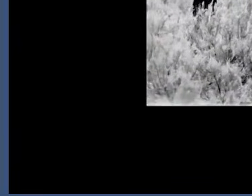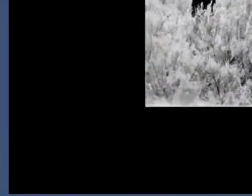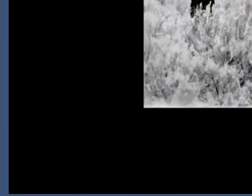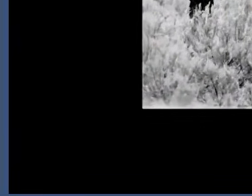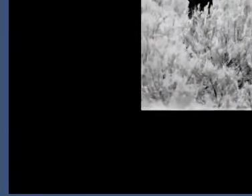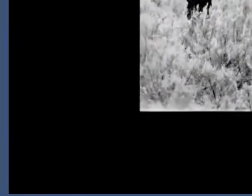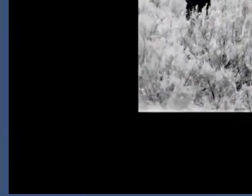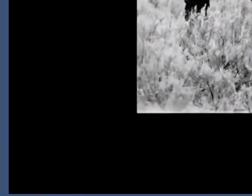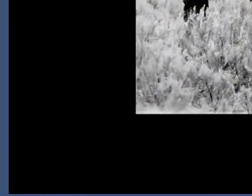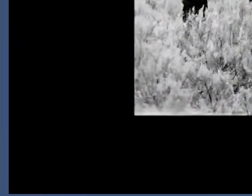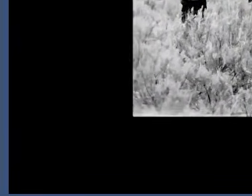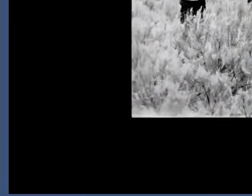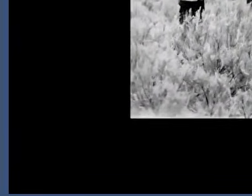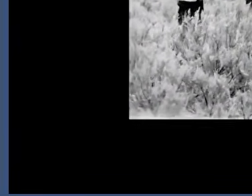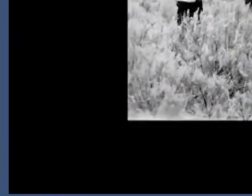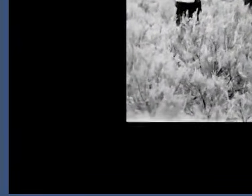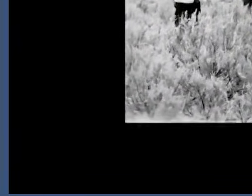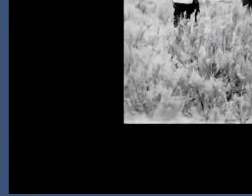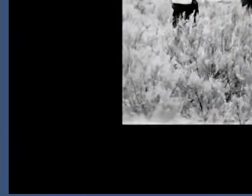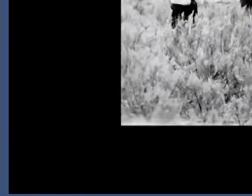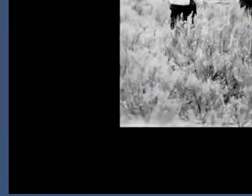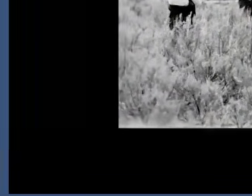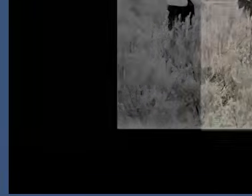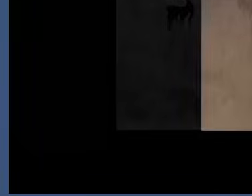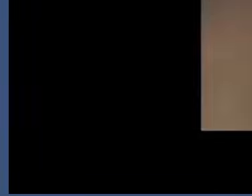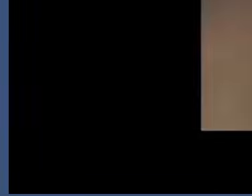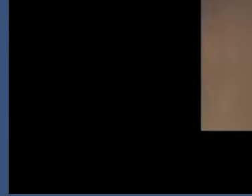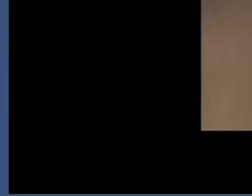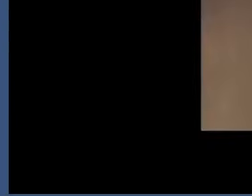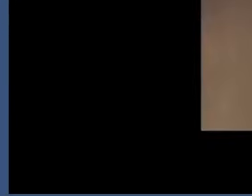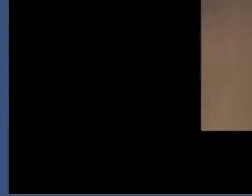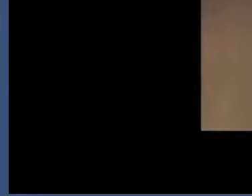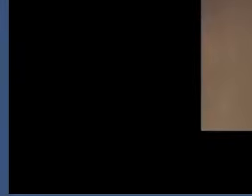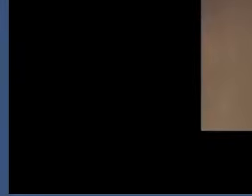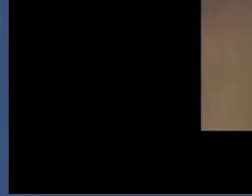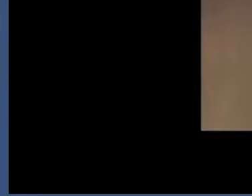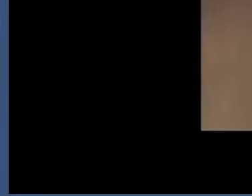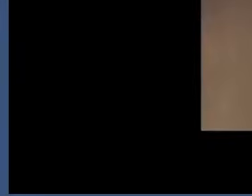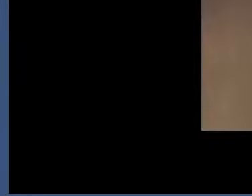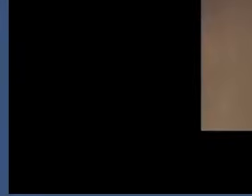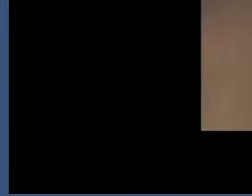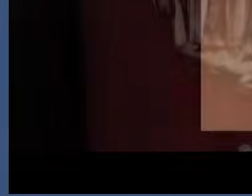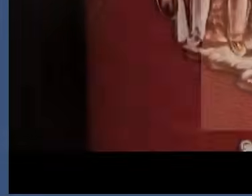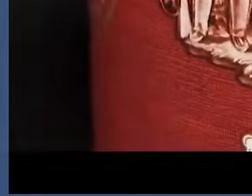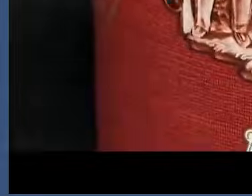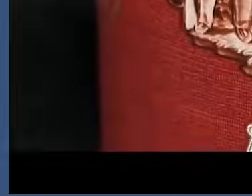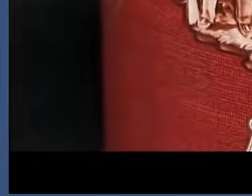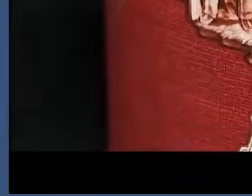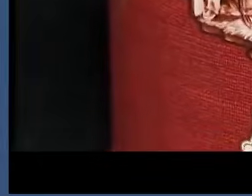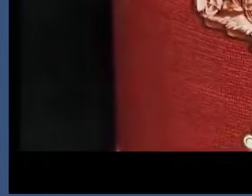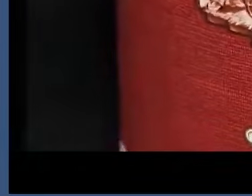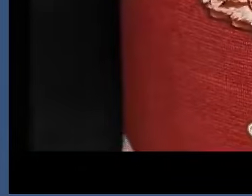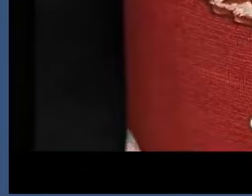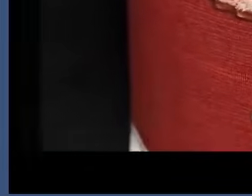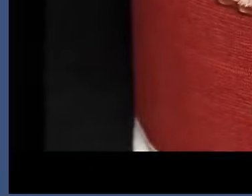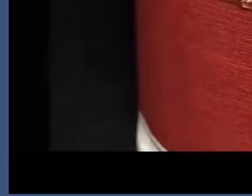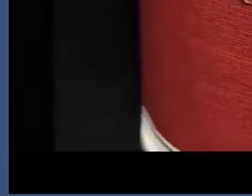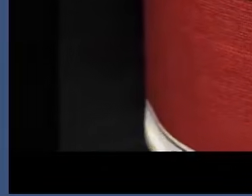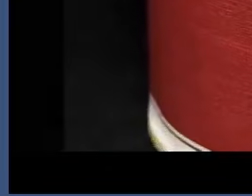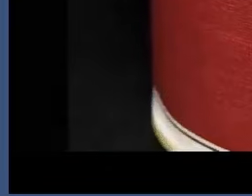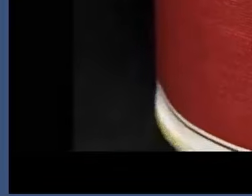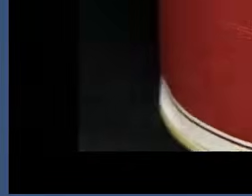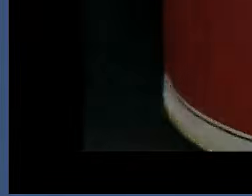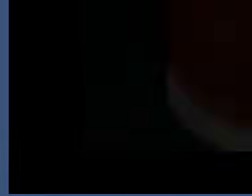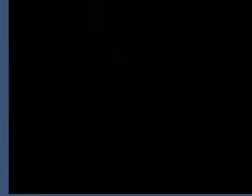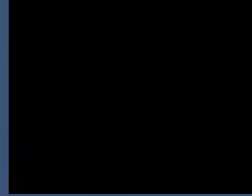who would end up being the owner. John Jacob Astor was a wealthy financier from New York City,